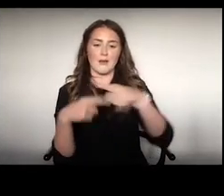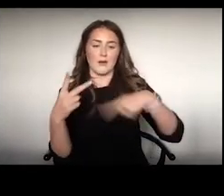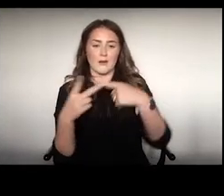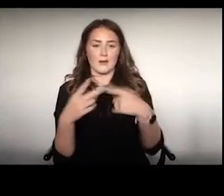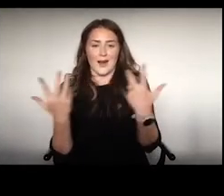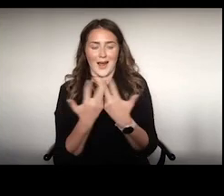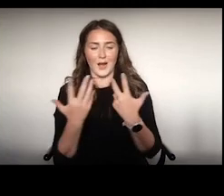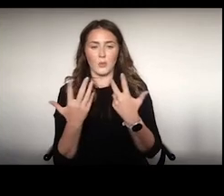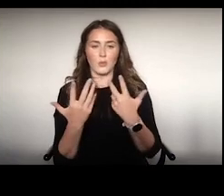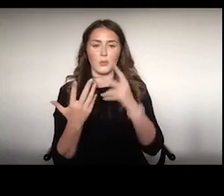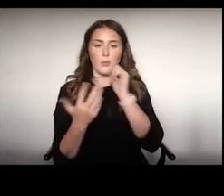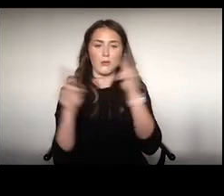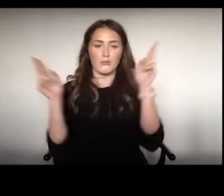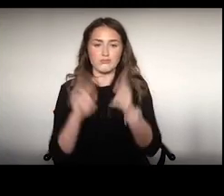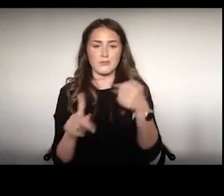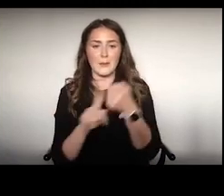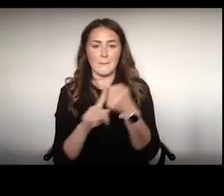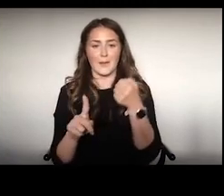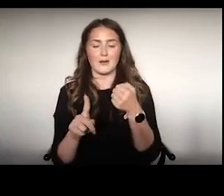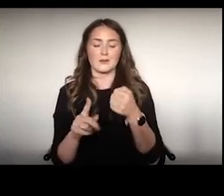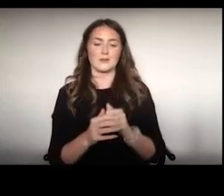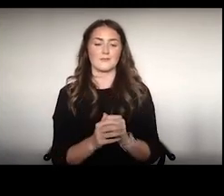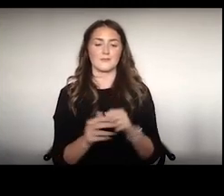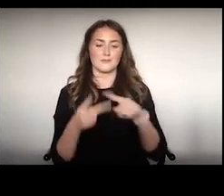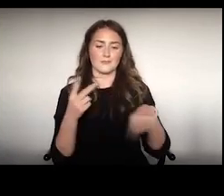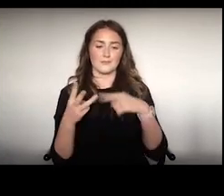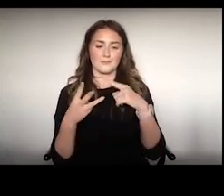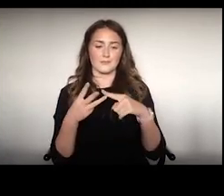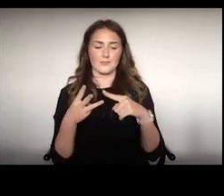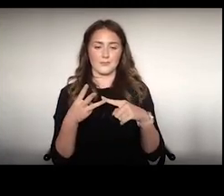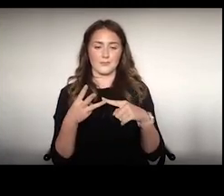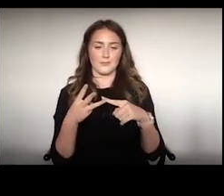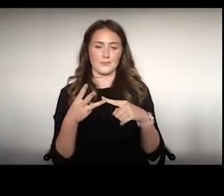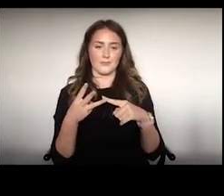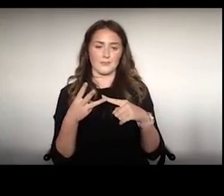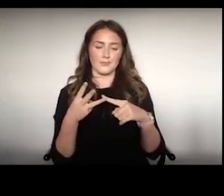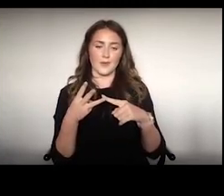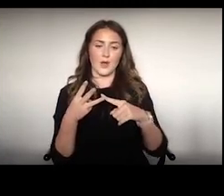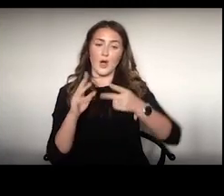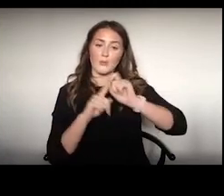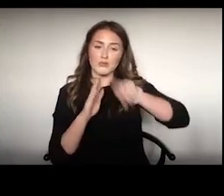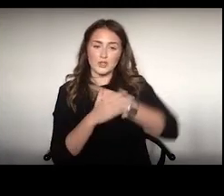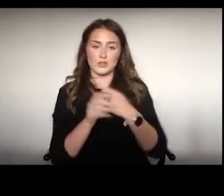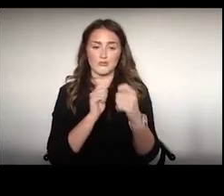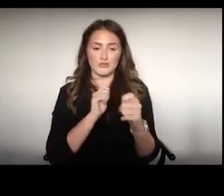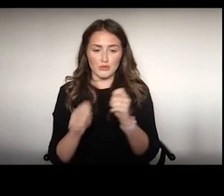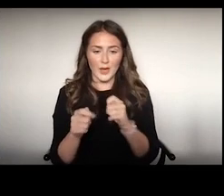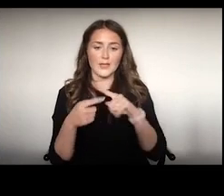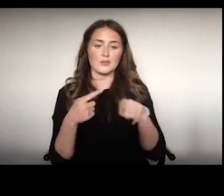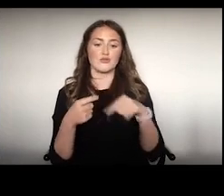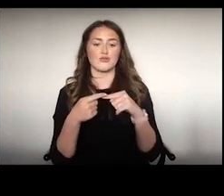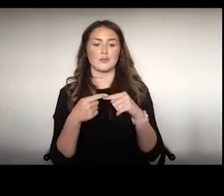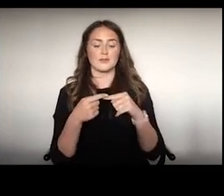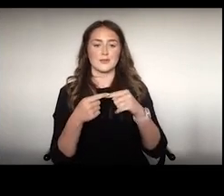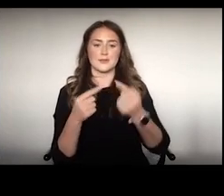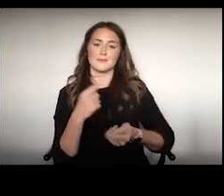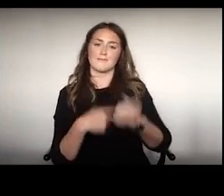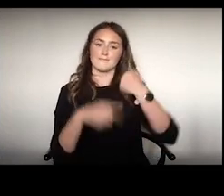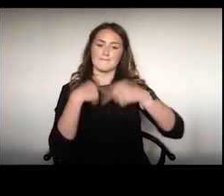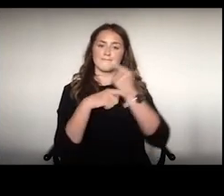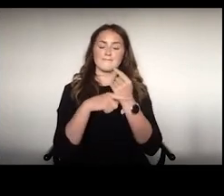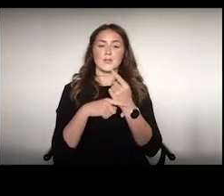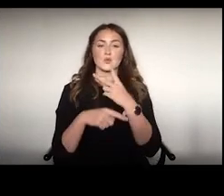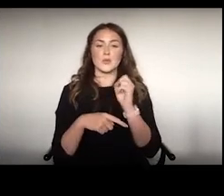our plans to build and operate the Lower Thames Crossing and how we will mitigate its impact, changes to the project since